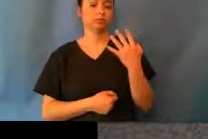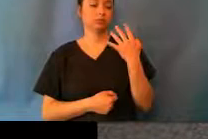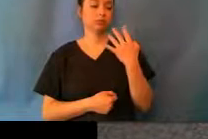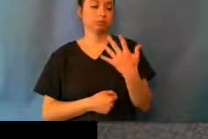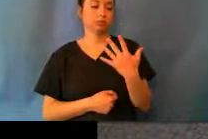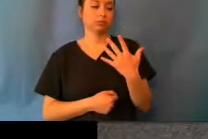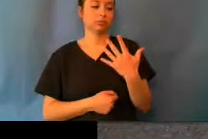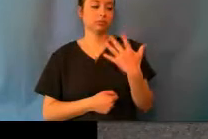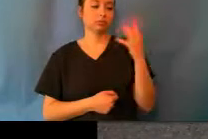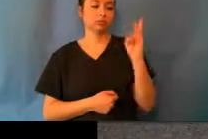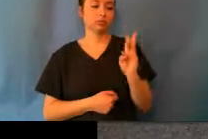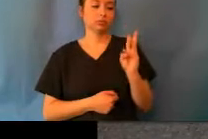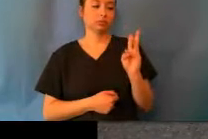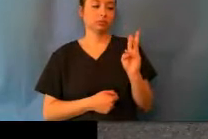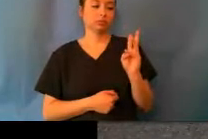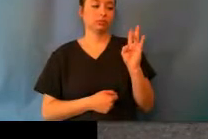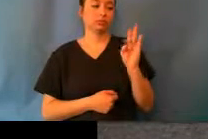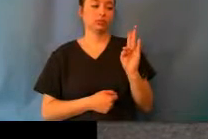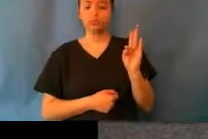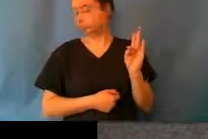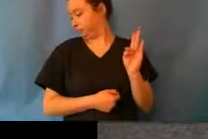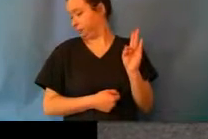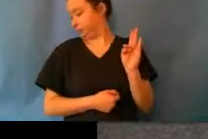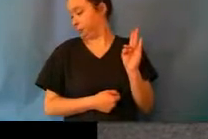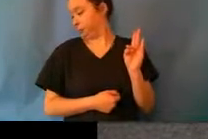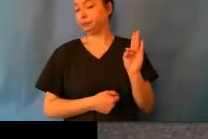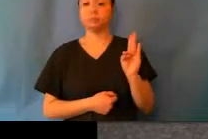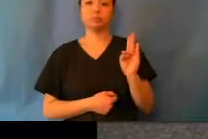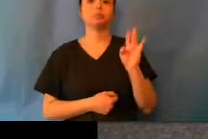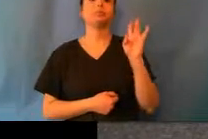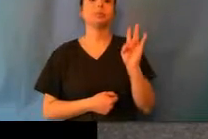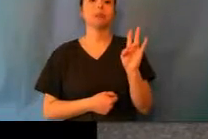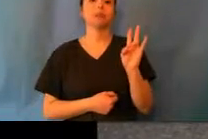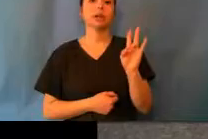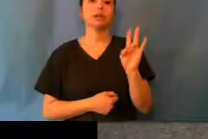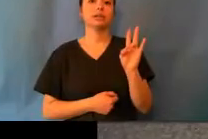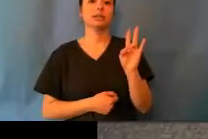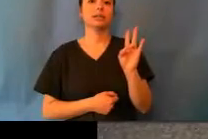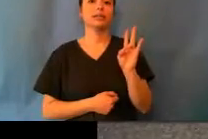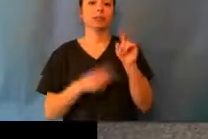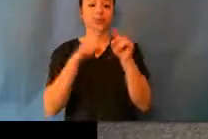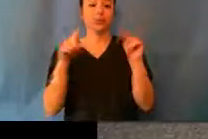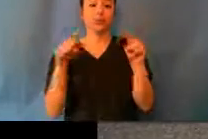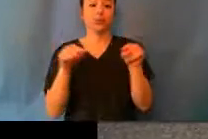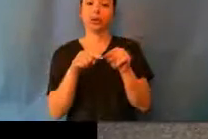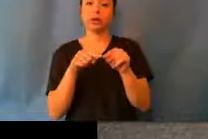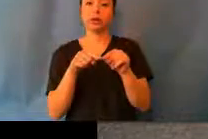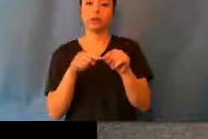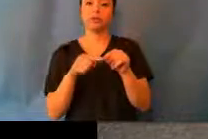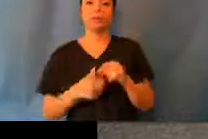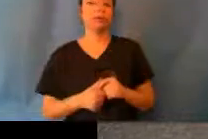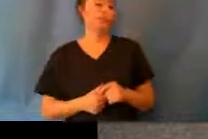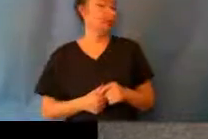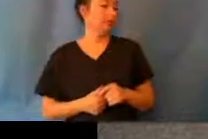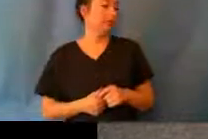4, 5, 6, 7. It is 7 units long.